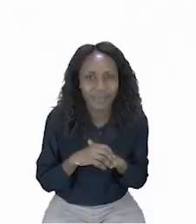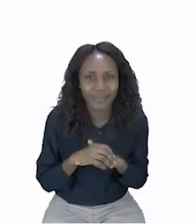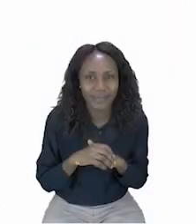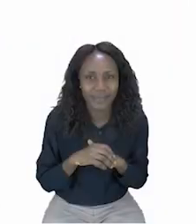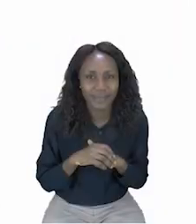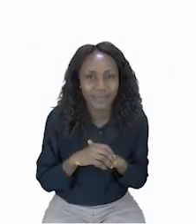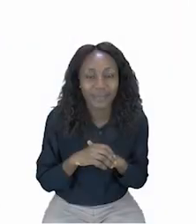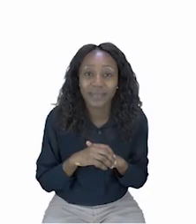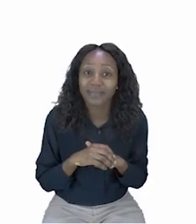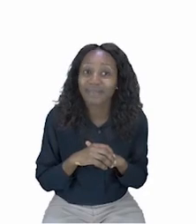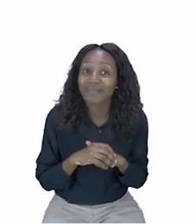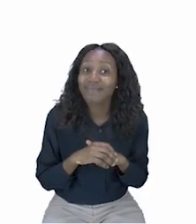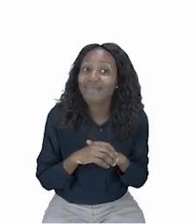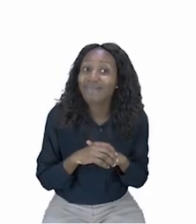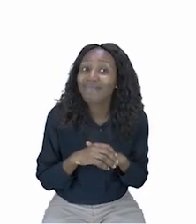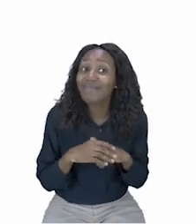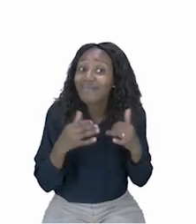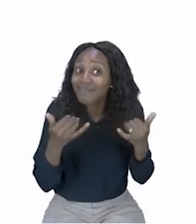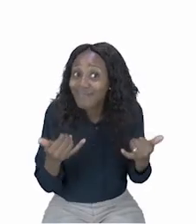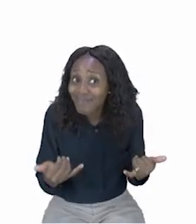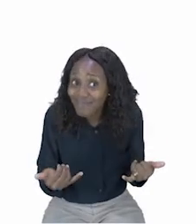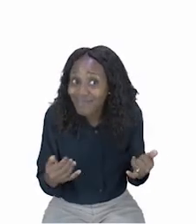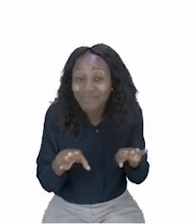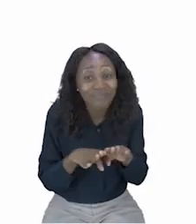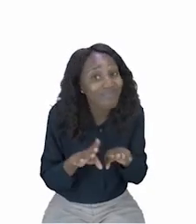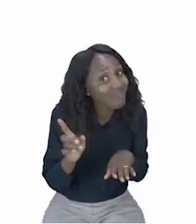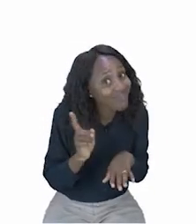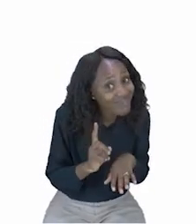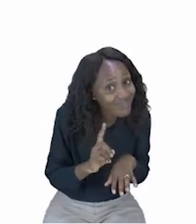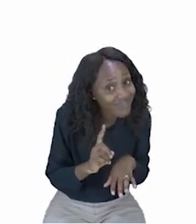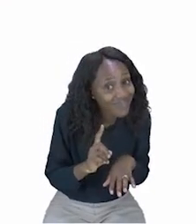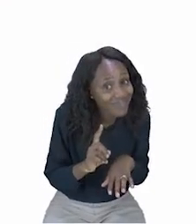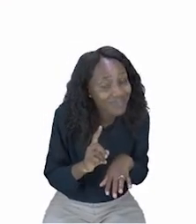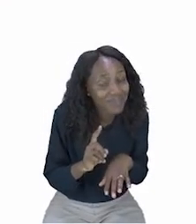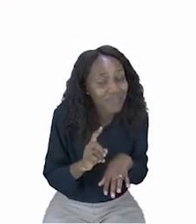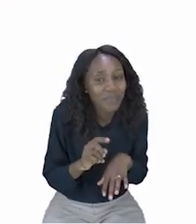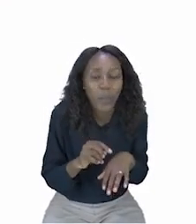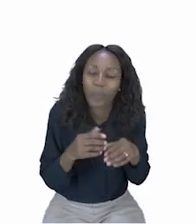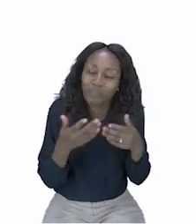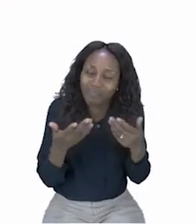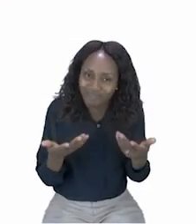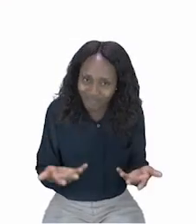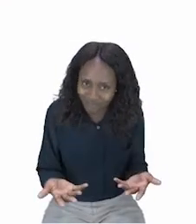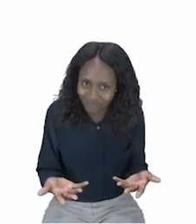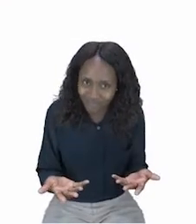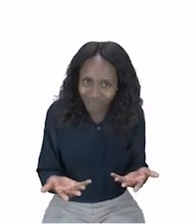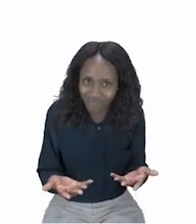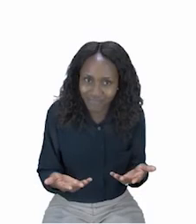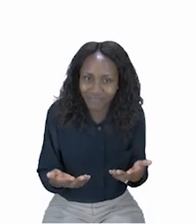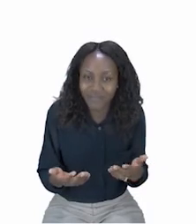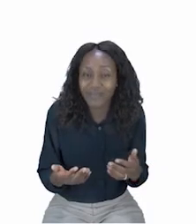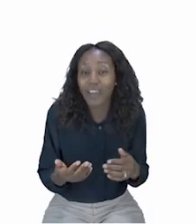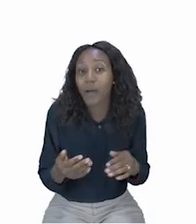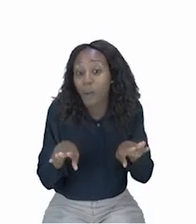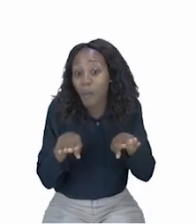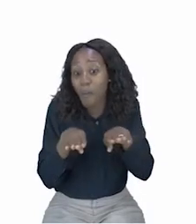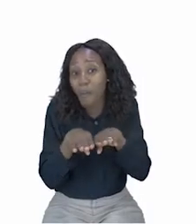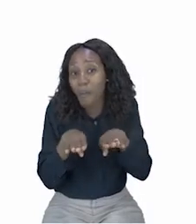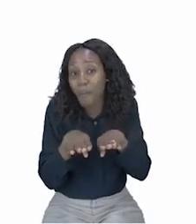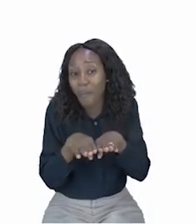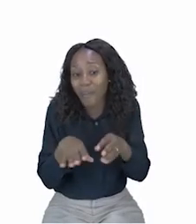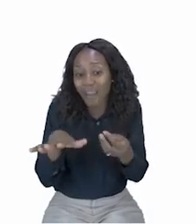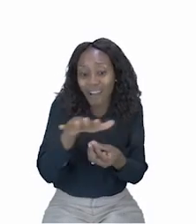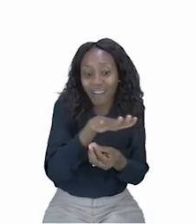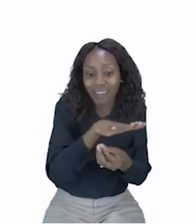So now what we're going to do first is we are going to build our family tree. If you look